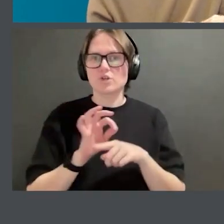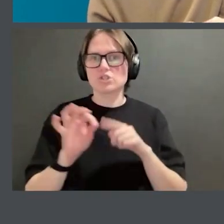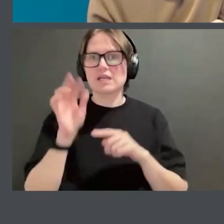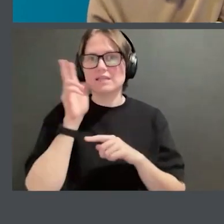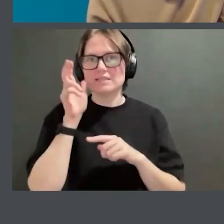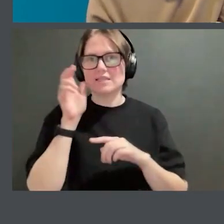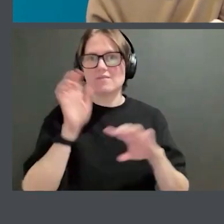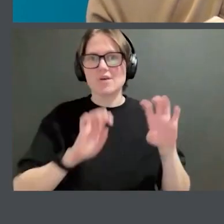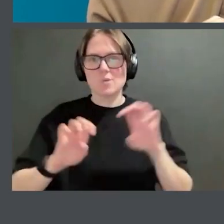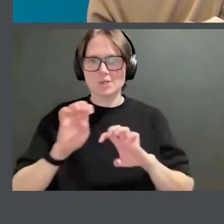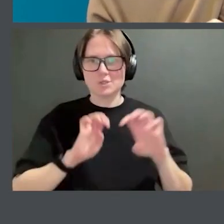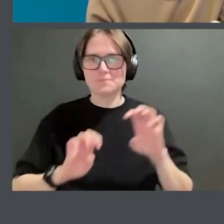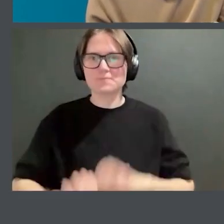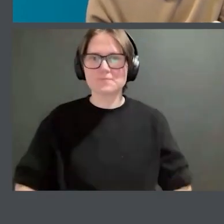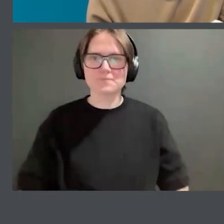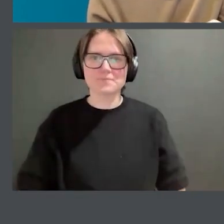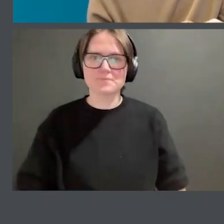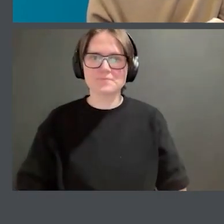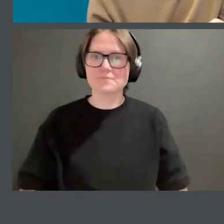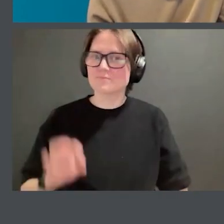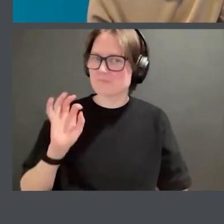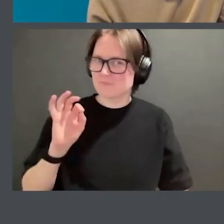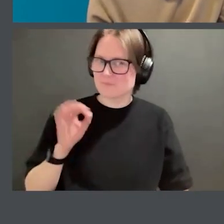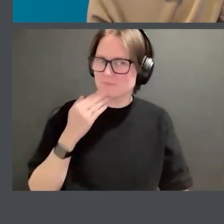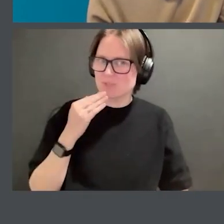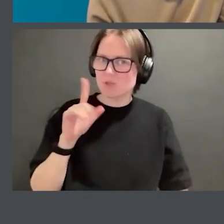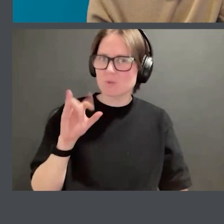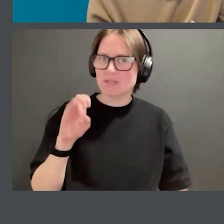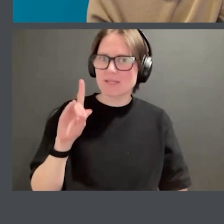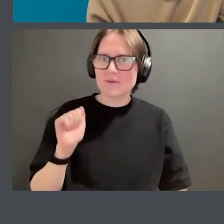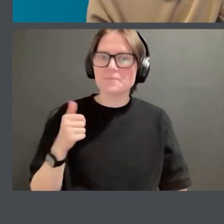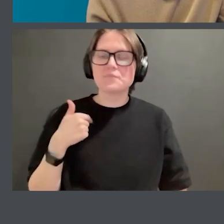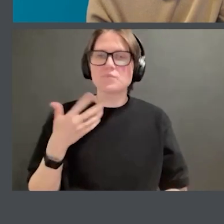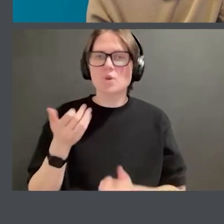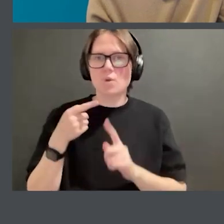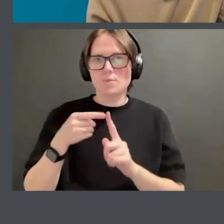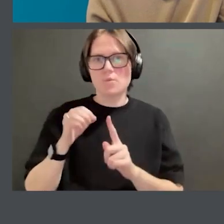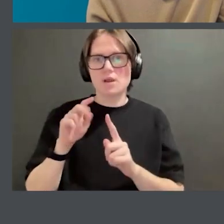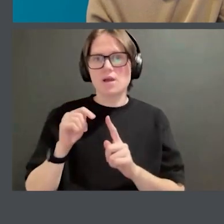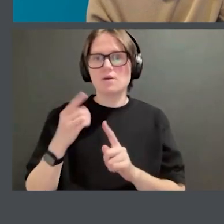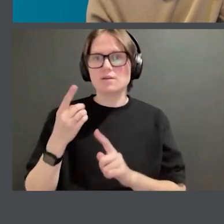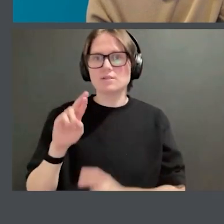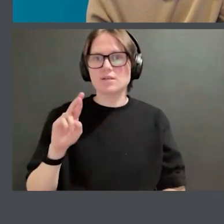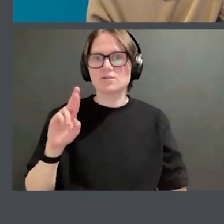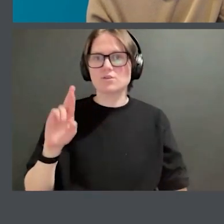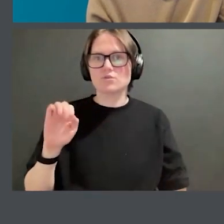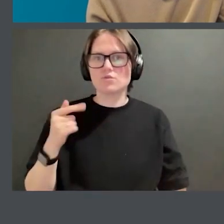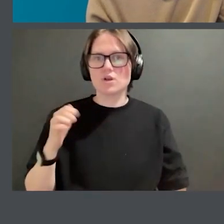evaluation. Thank you, Lydia. So I did want to point out that Dr. Rogers